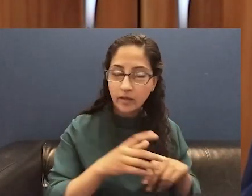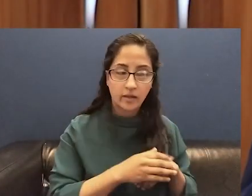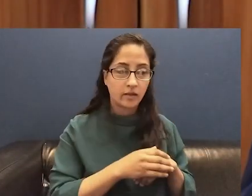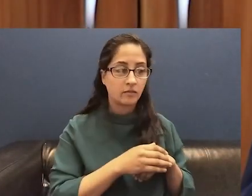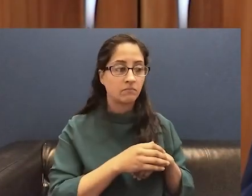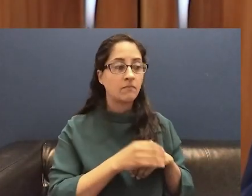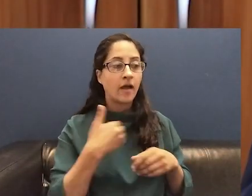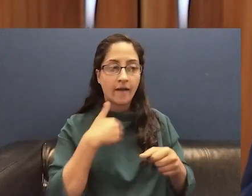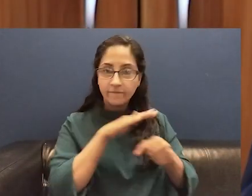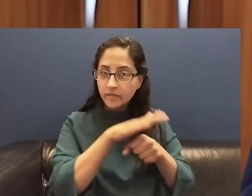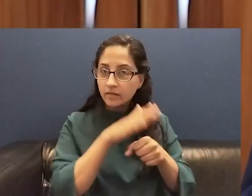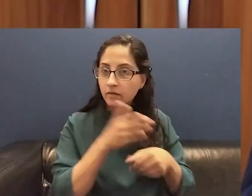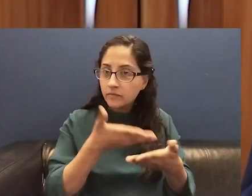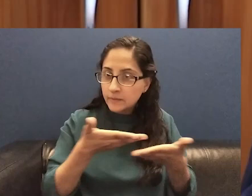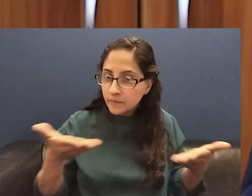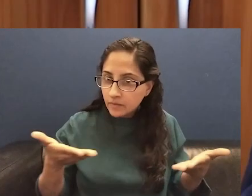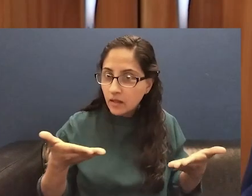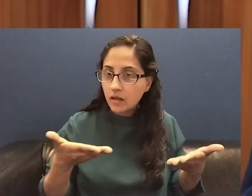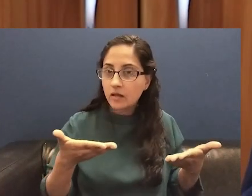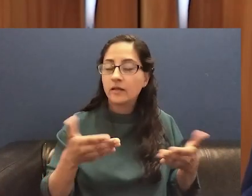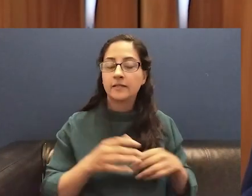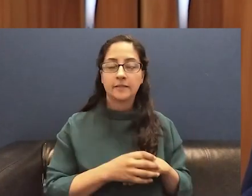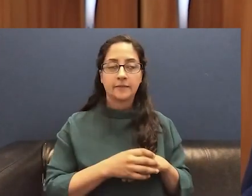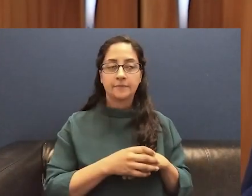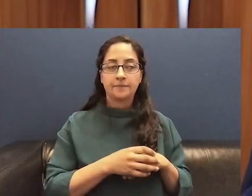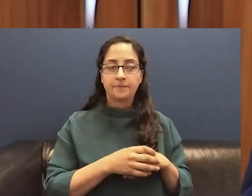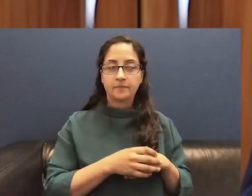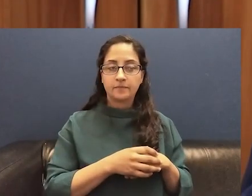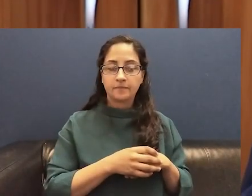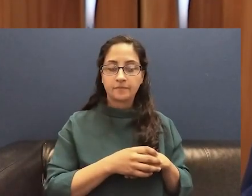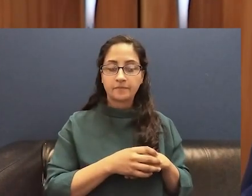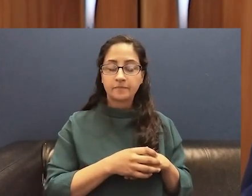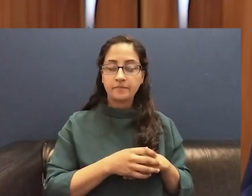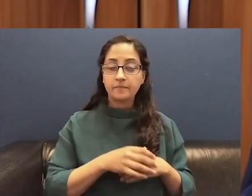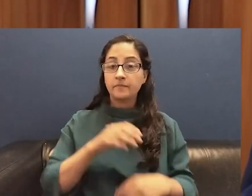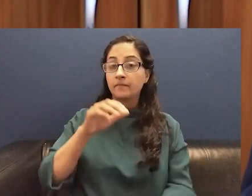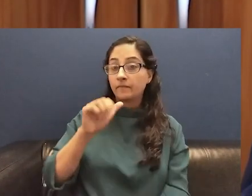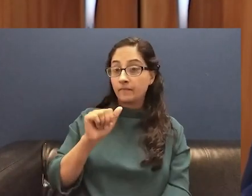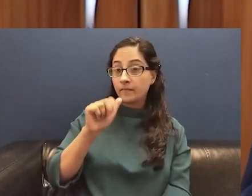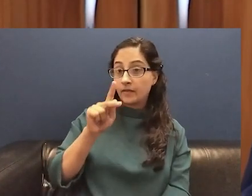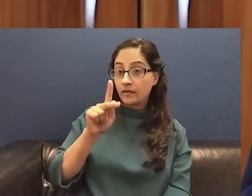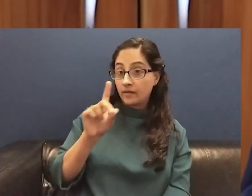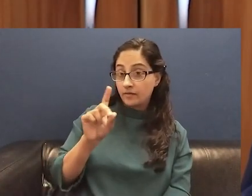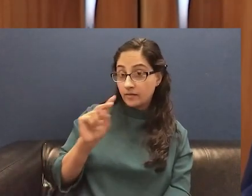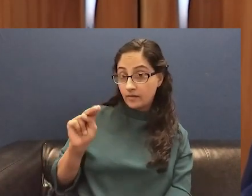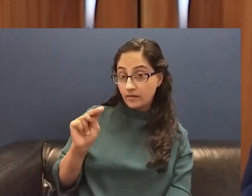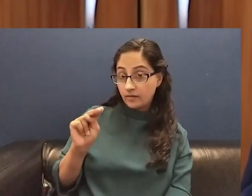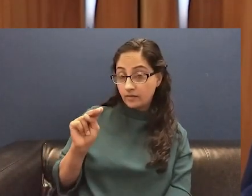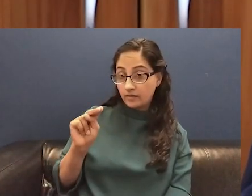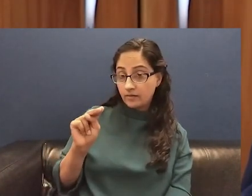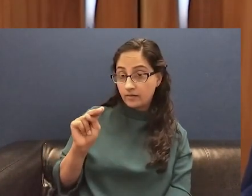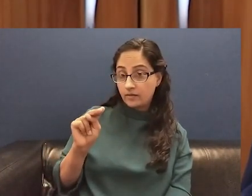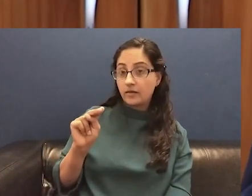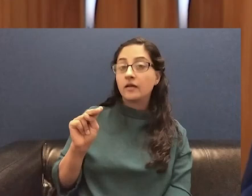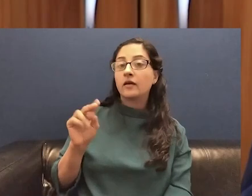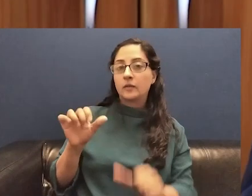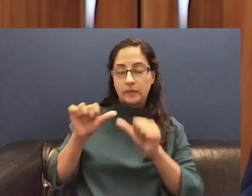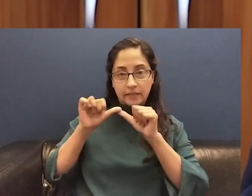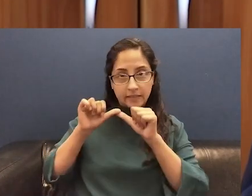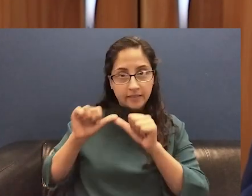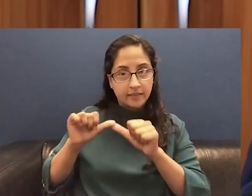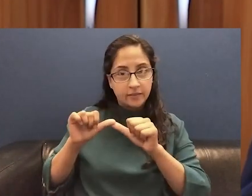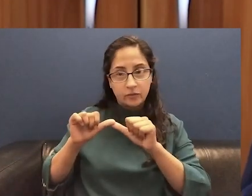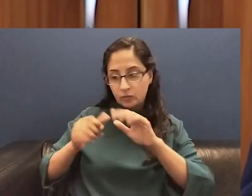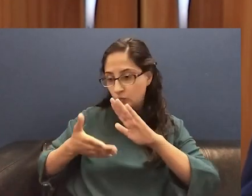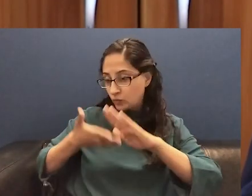try to keep the services continuing. The health sector was one of the critical sectors that we focused from